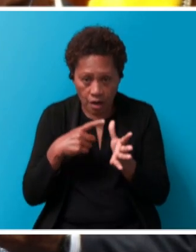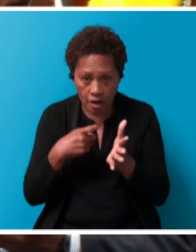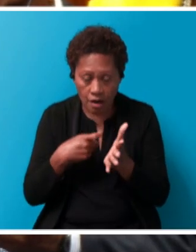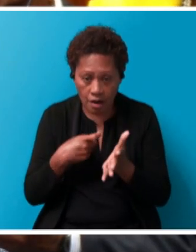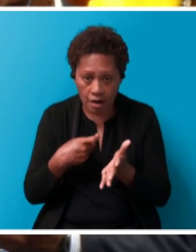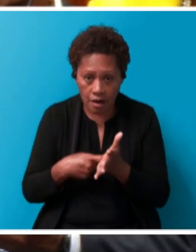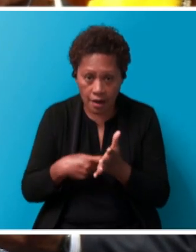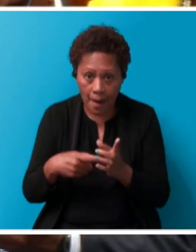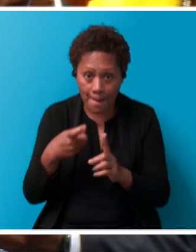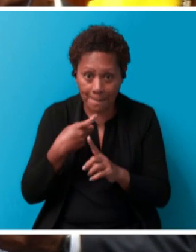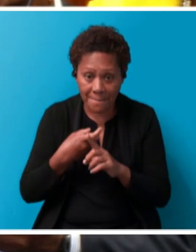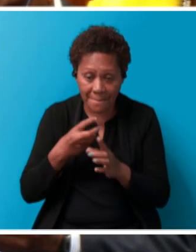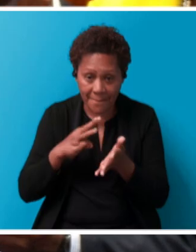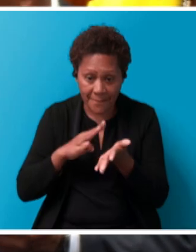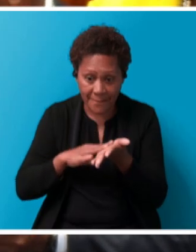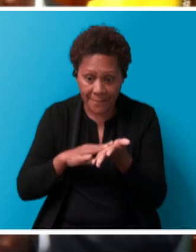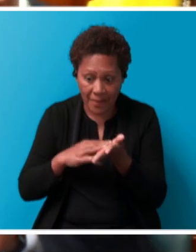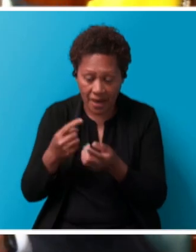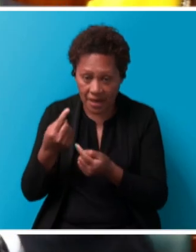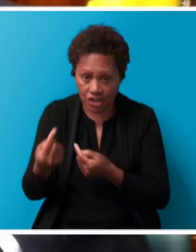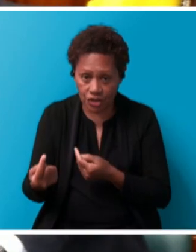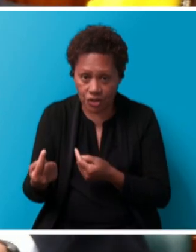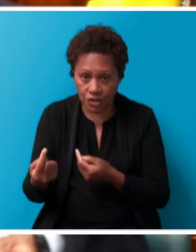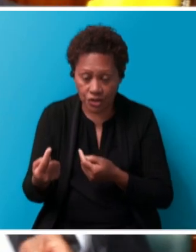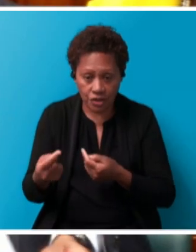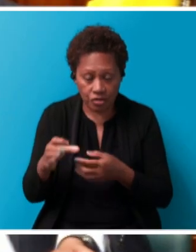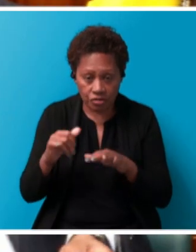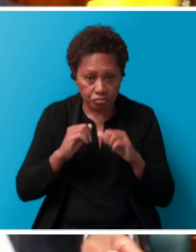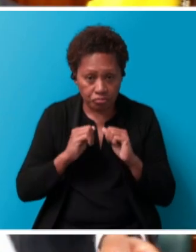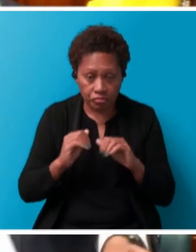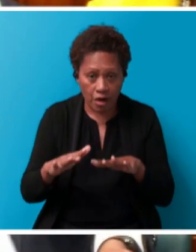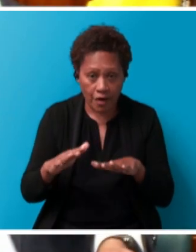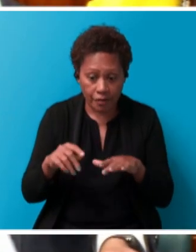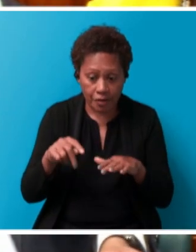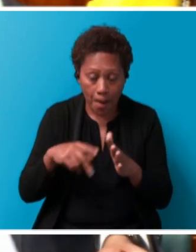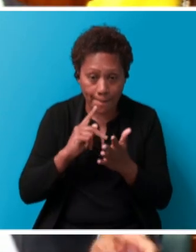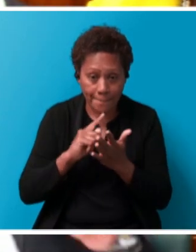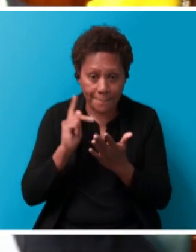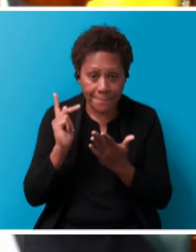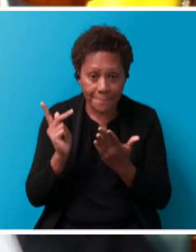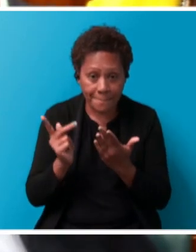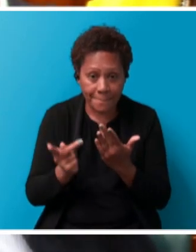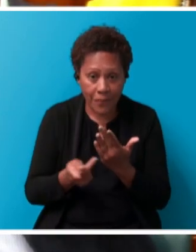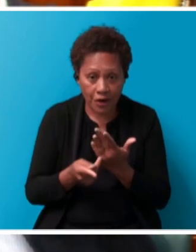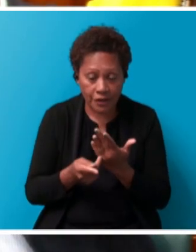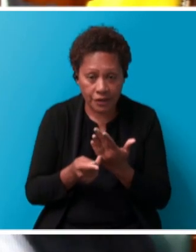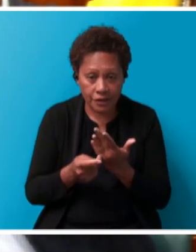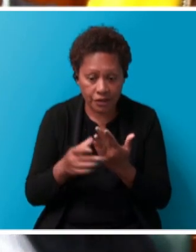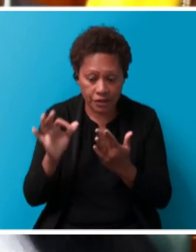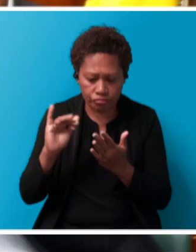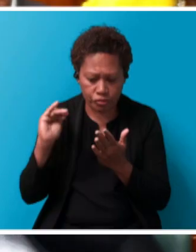hour battery storage each. The completion of these projects will provide 24-hour uninterrupted electric